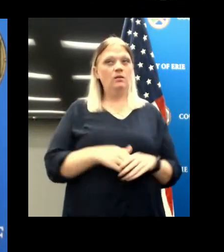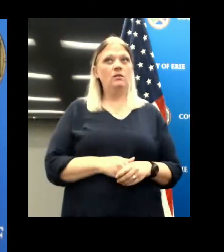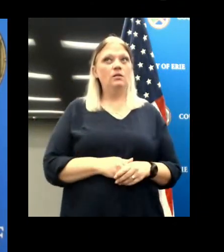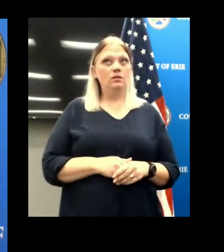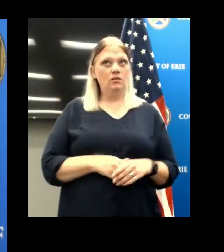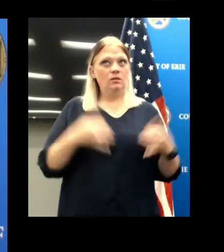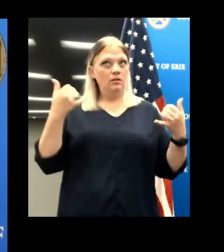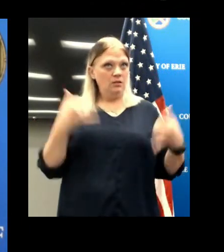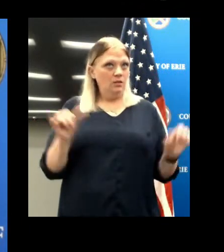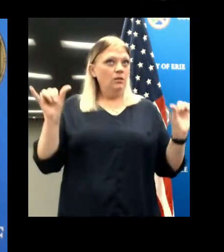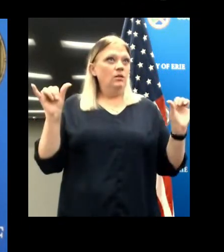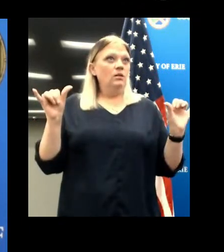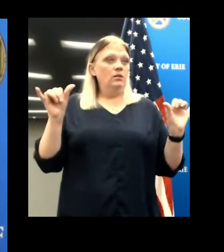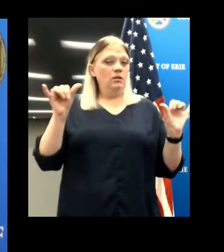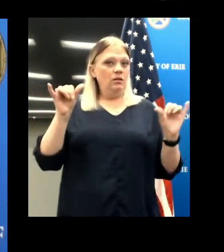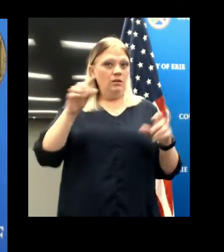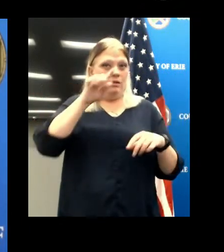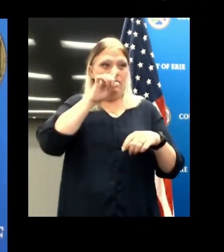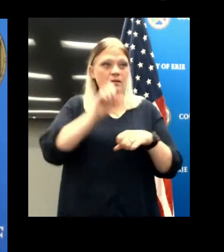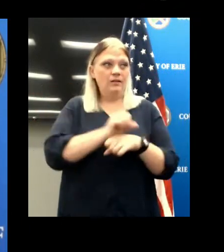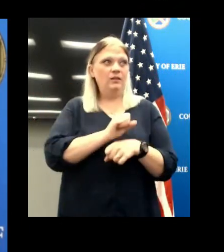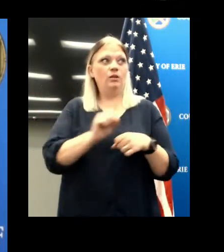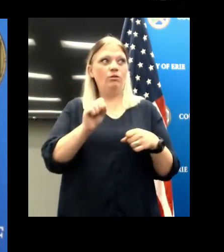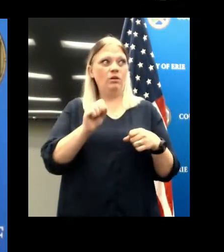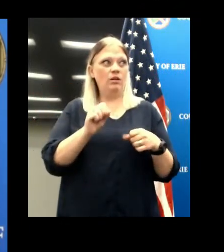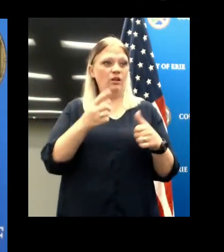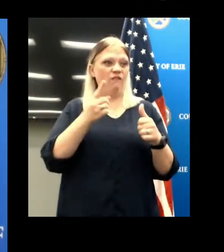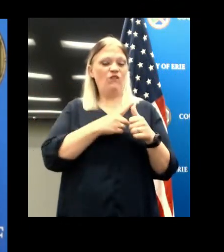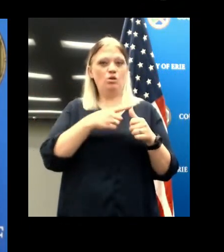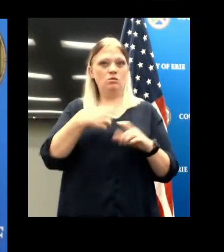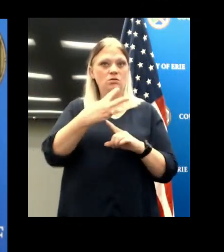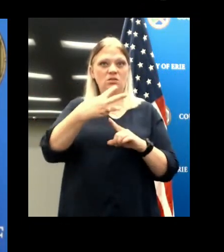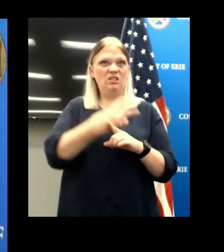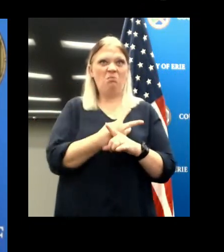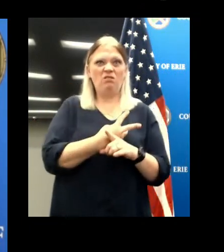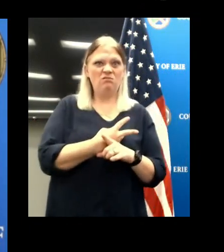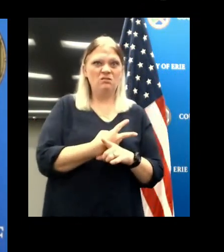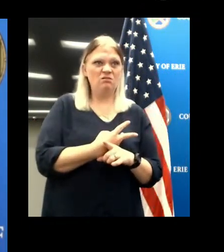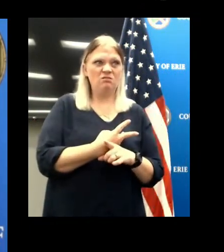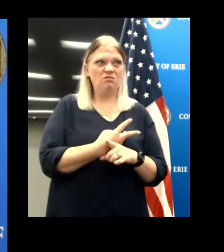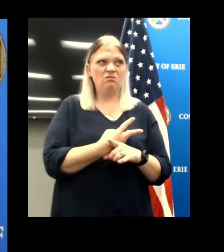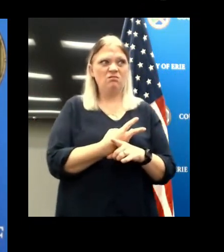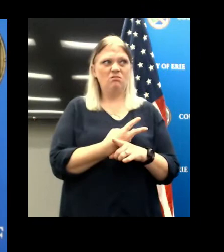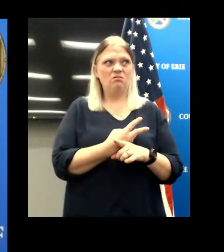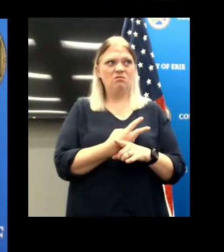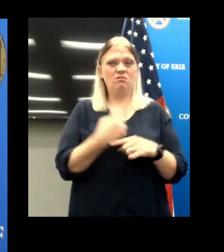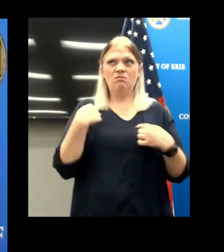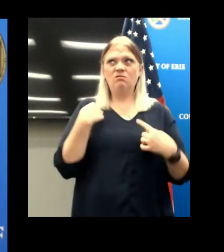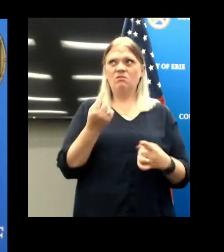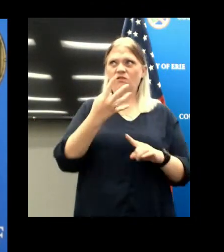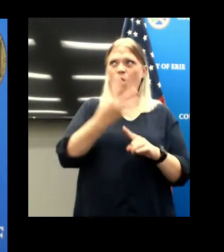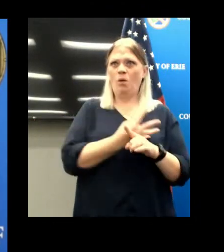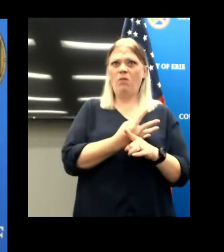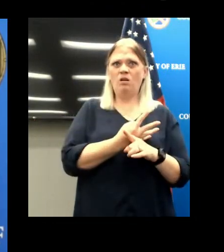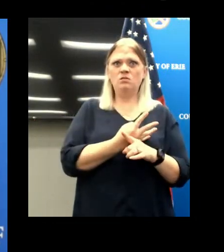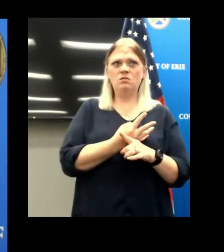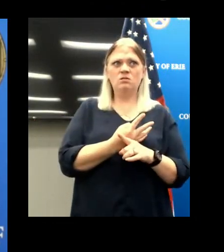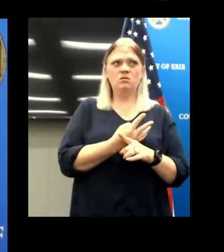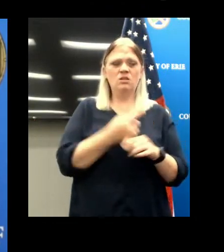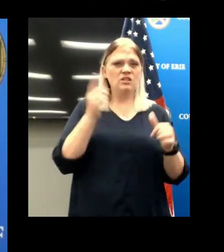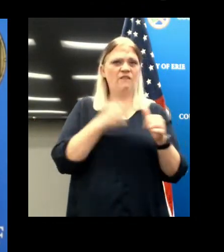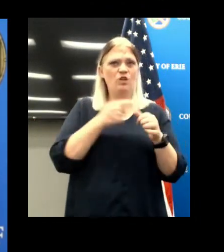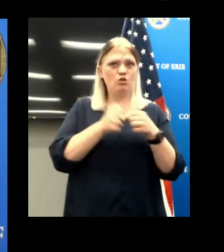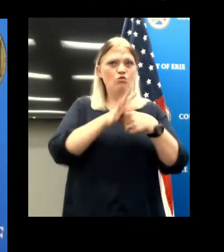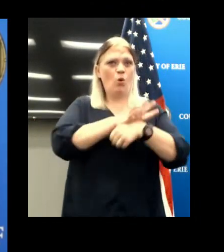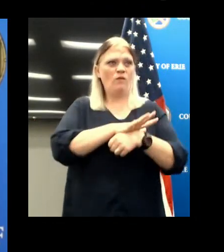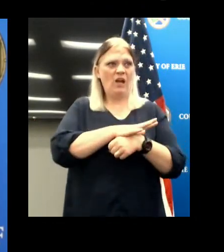We're still in literally the first 6 months. It's been 4 months since the first coronavirus case